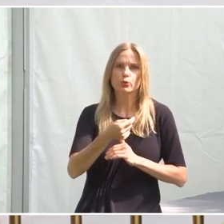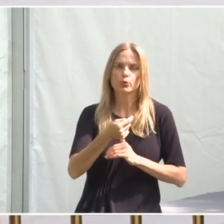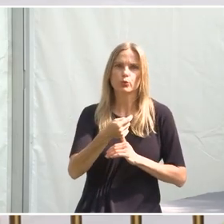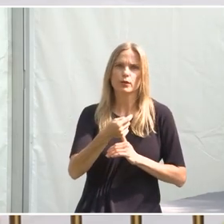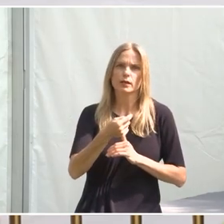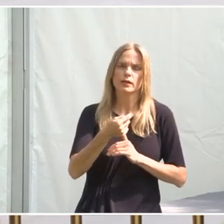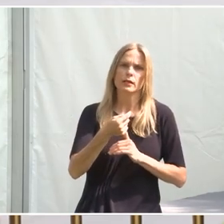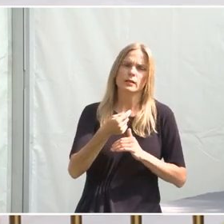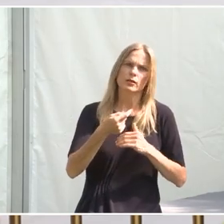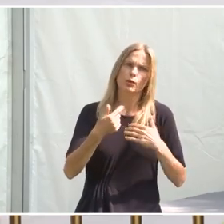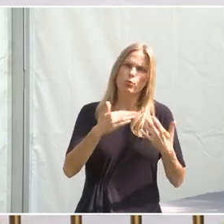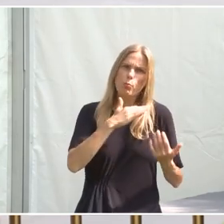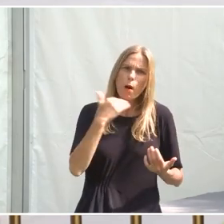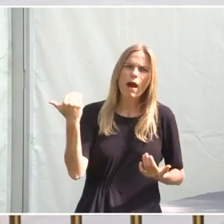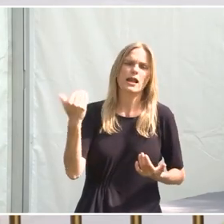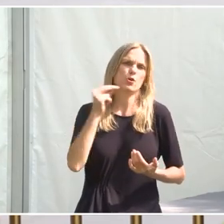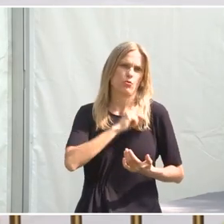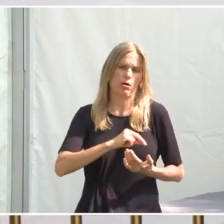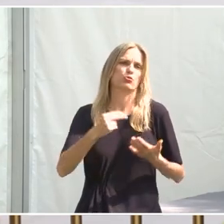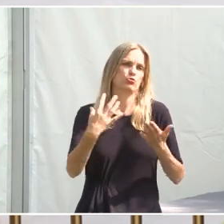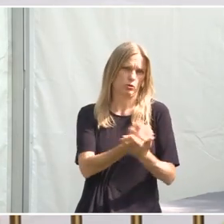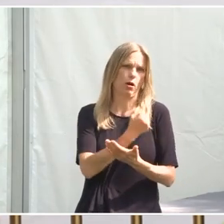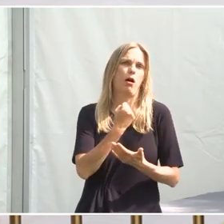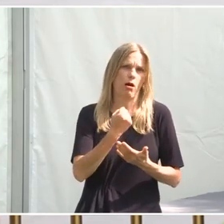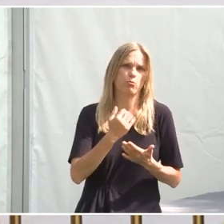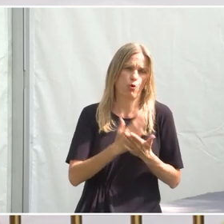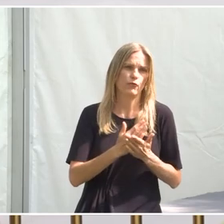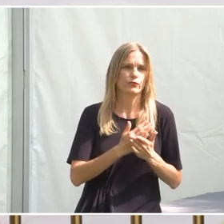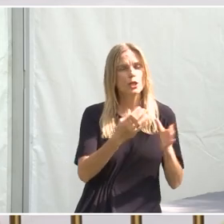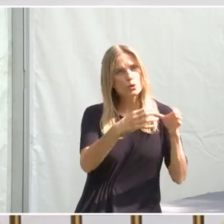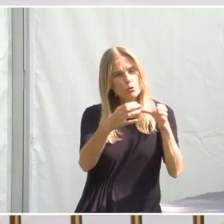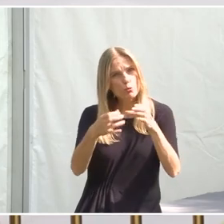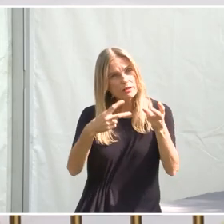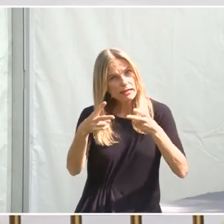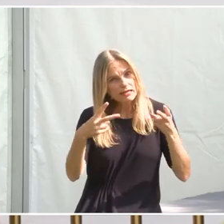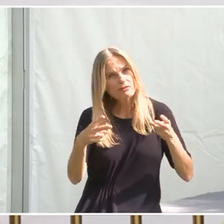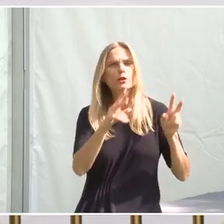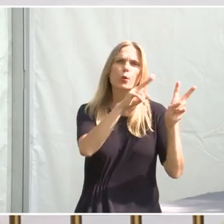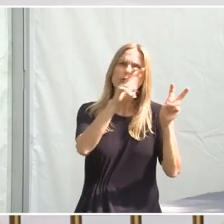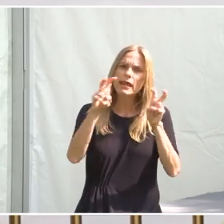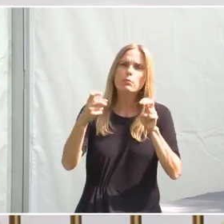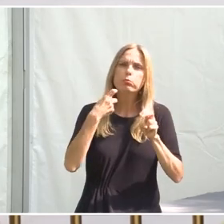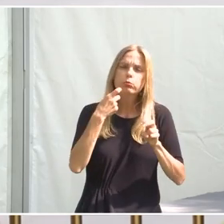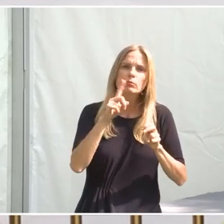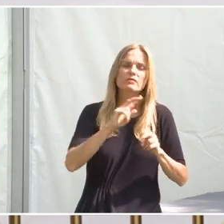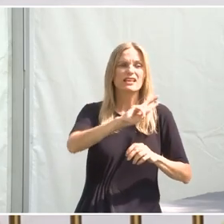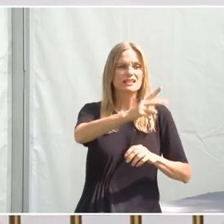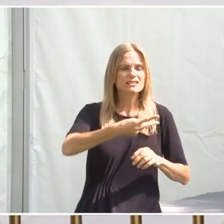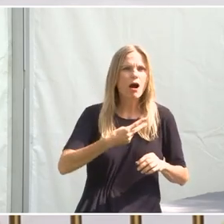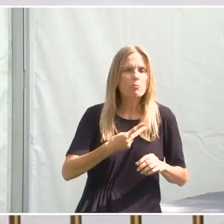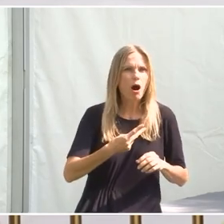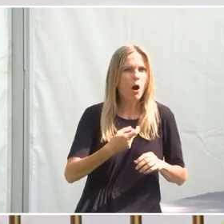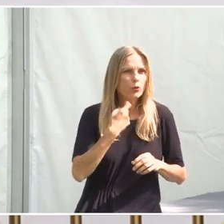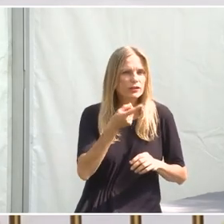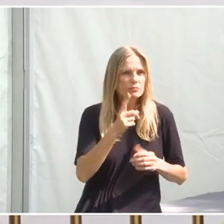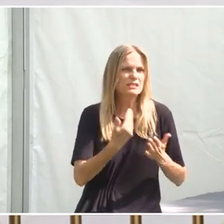community and with other people in groups that's with similar topics. It can be knitting, it can be yoga, it